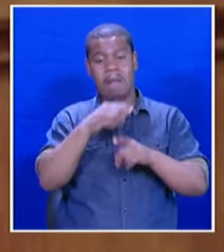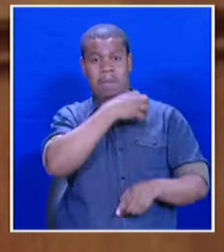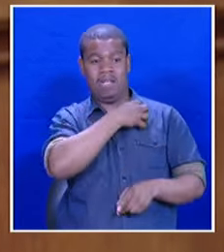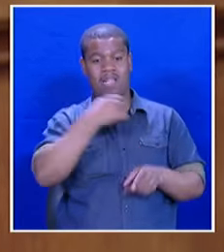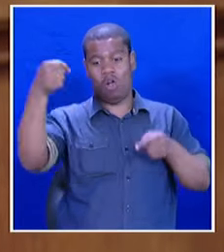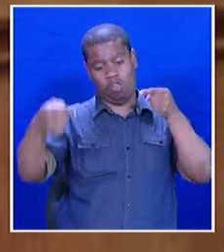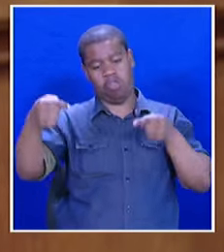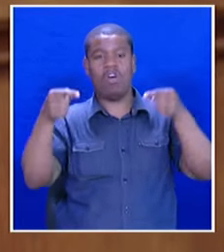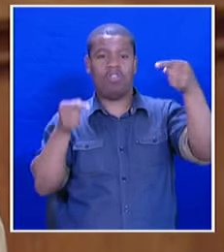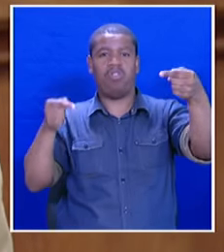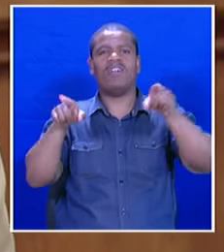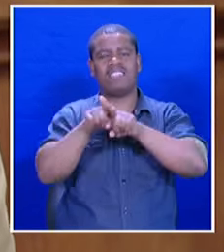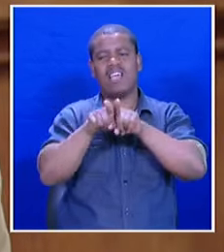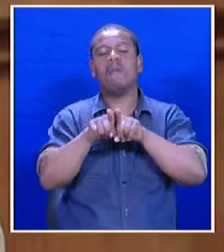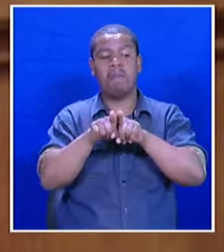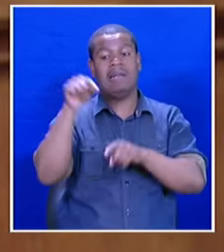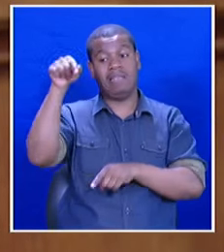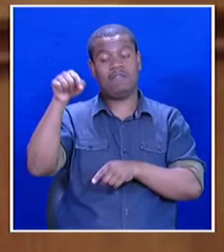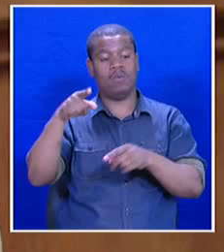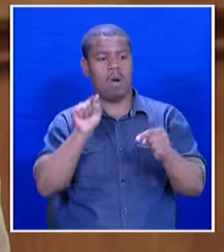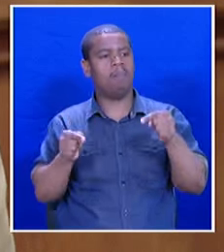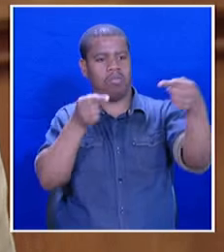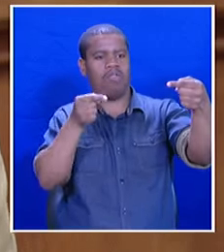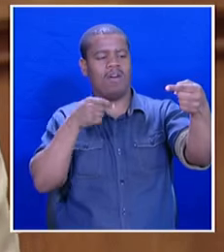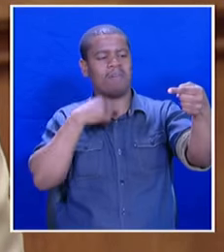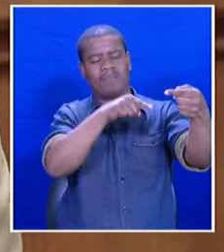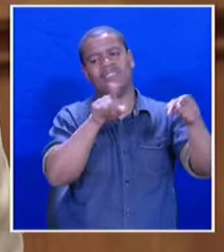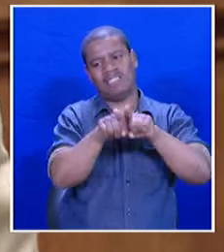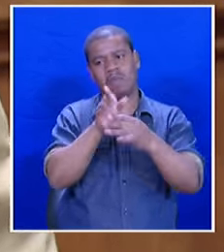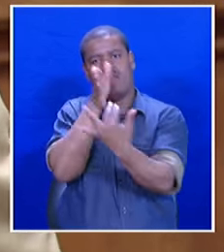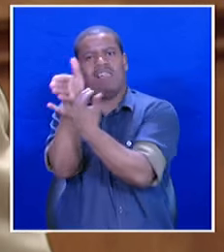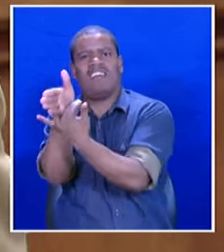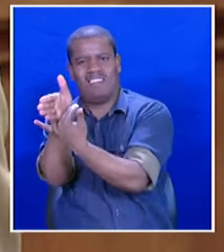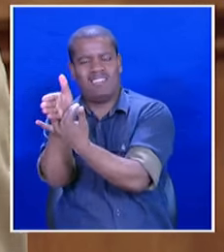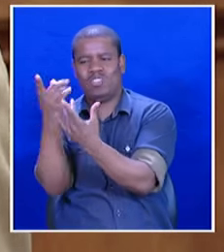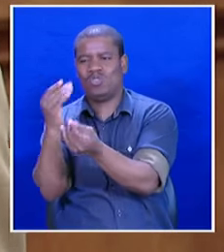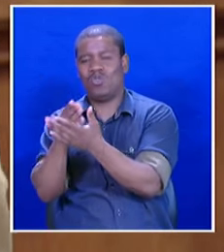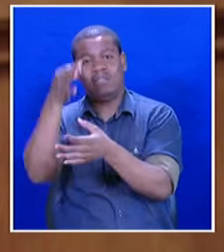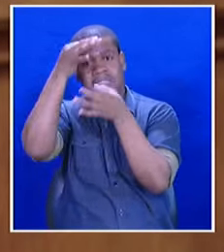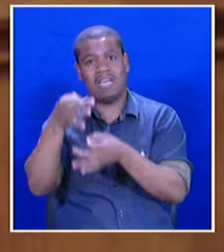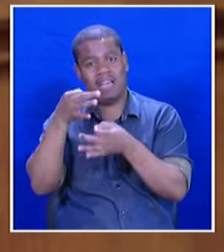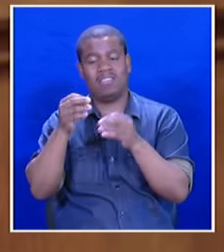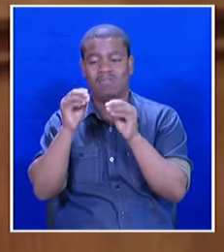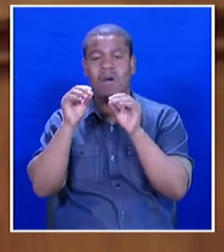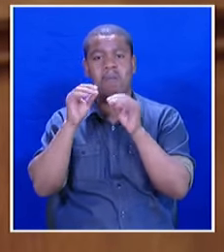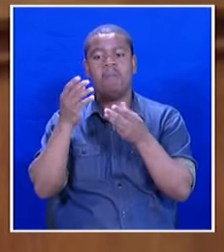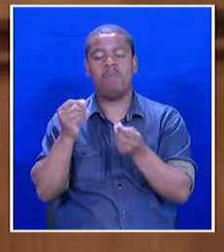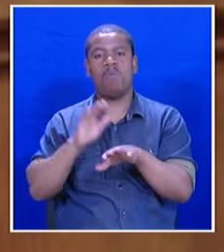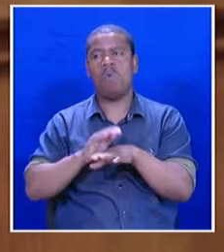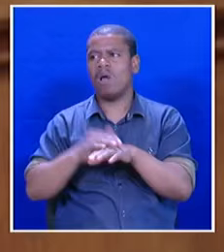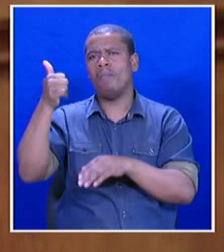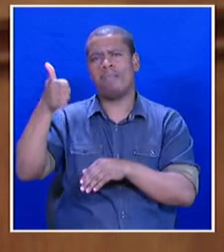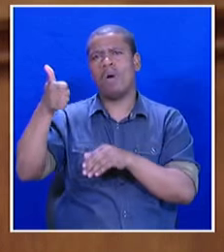intervened for the board to reverse its decision, it is alleged that this was done to protect some powerfully connected people at